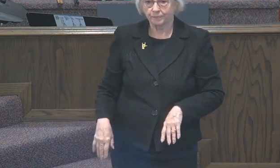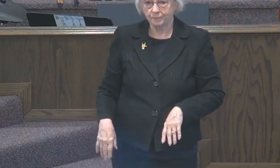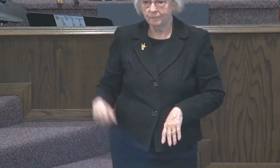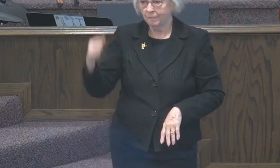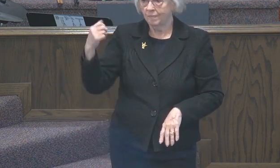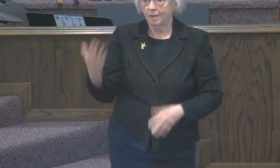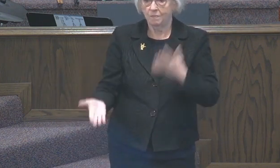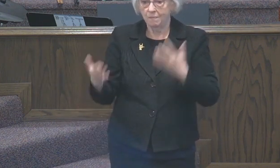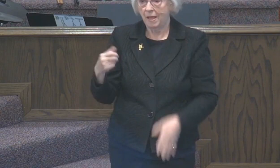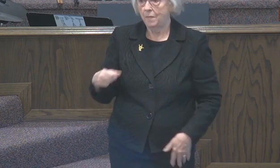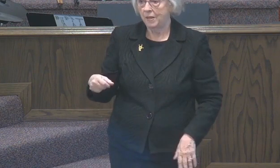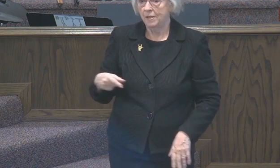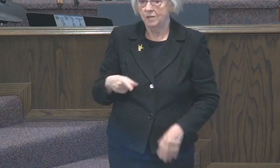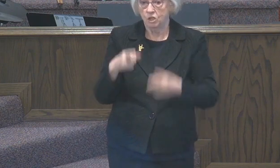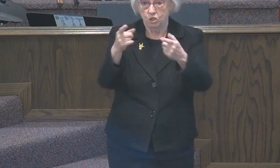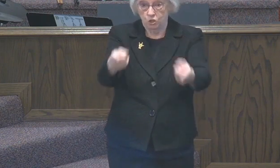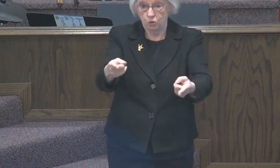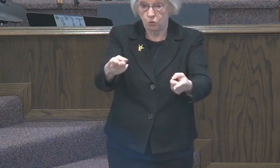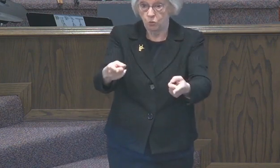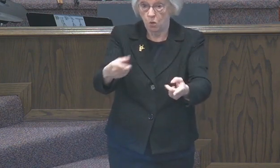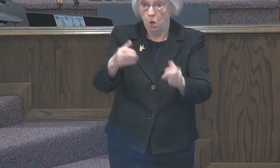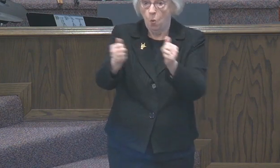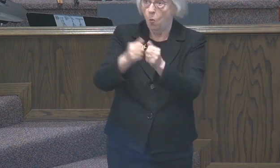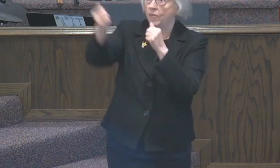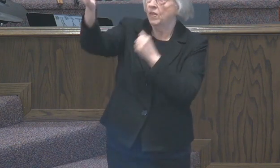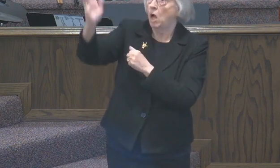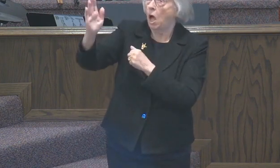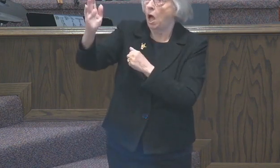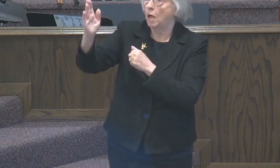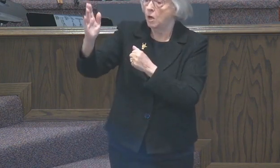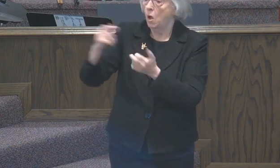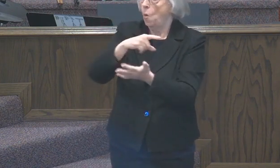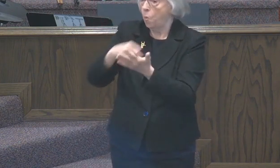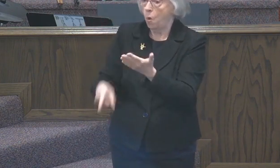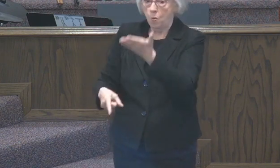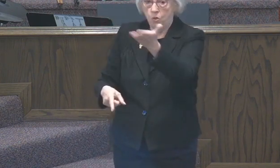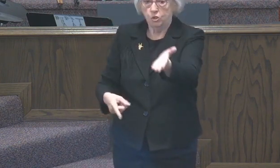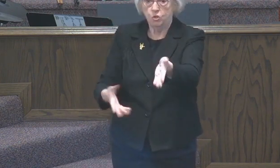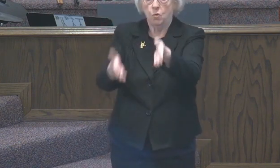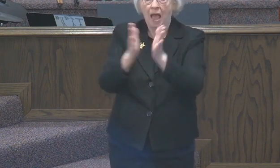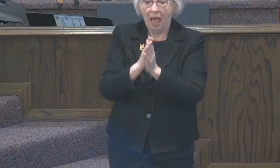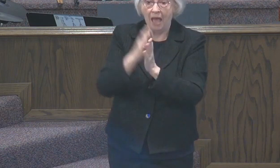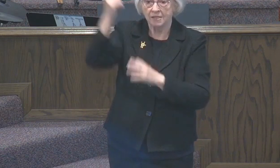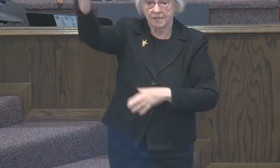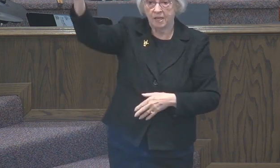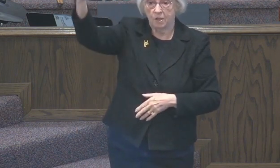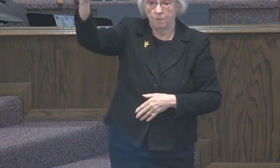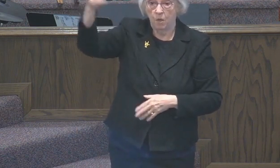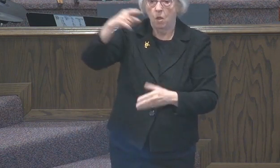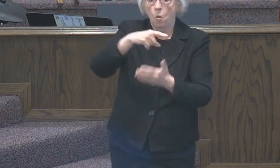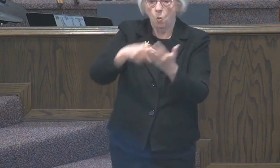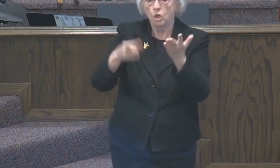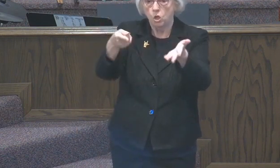and me, or if it was just you and God alone in the dark, which it was with Solomon, and he said, what do you want? What are you asking